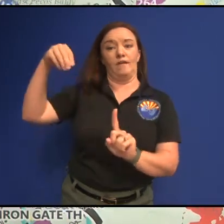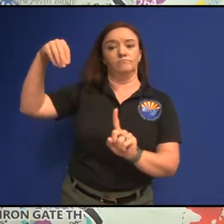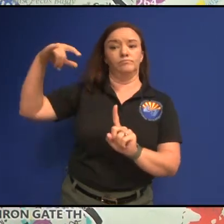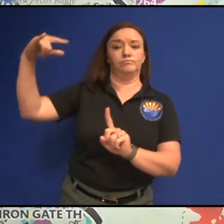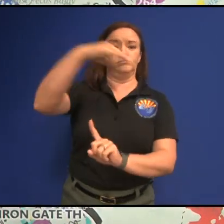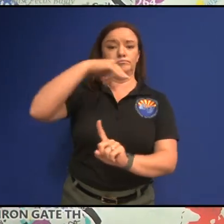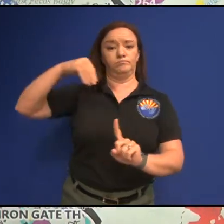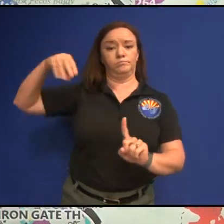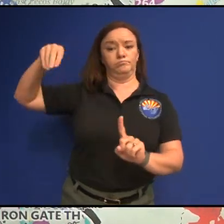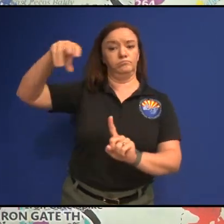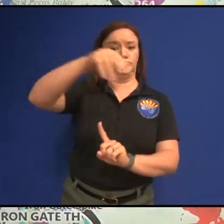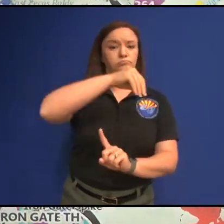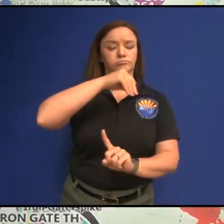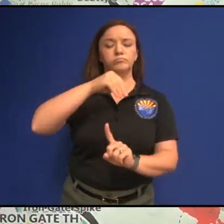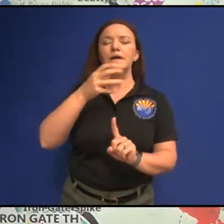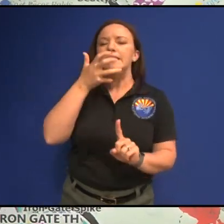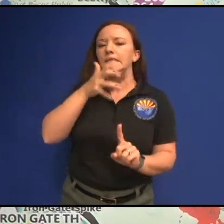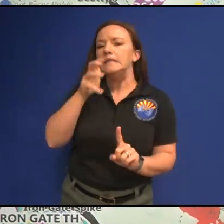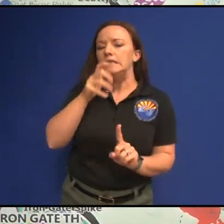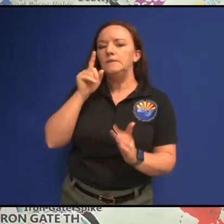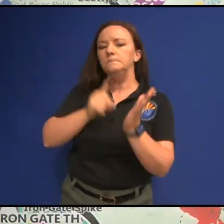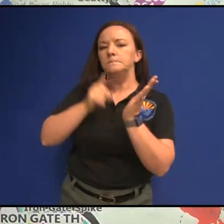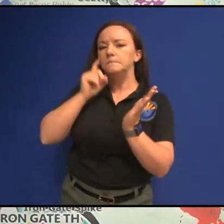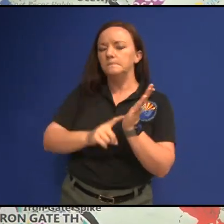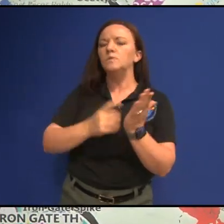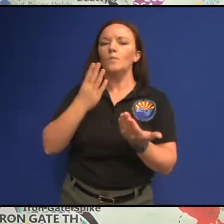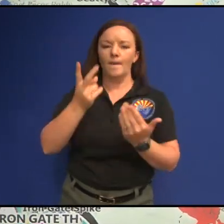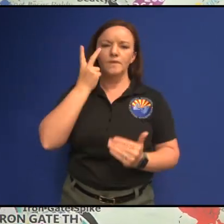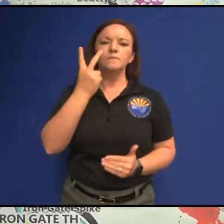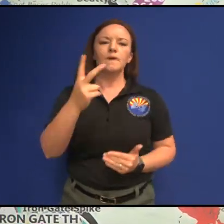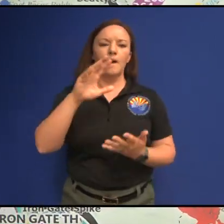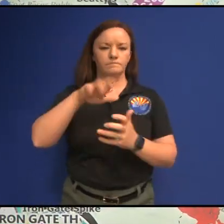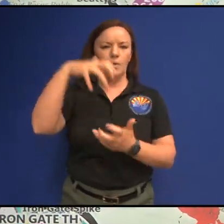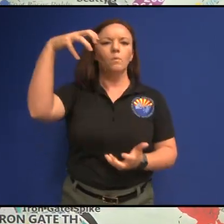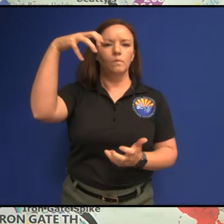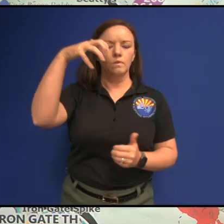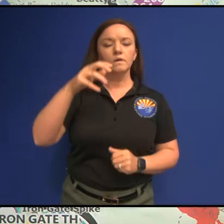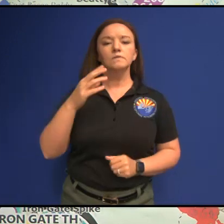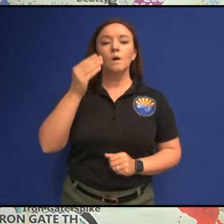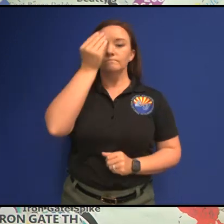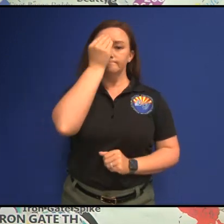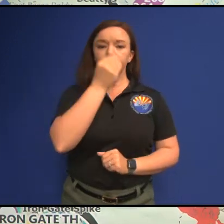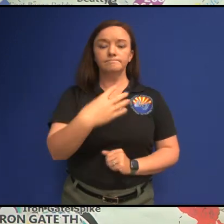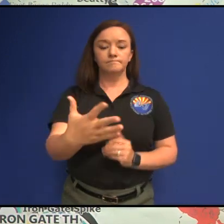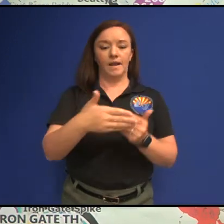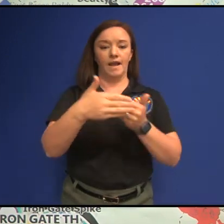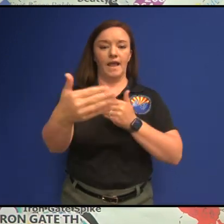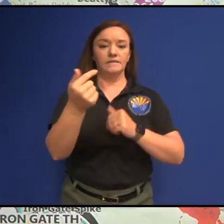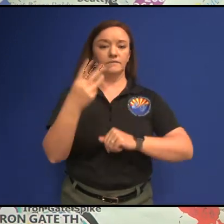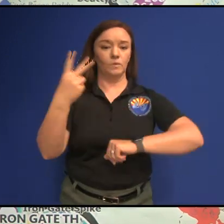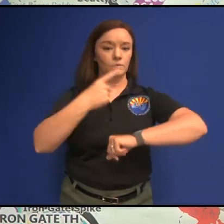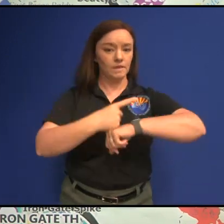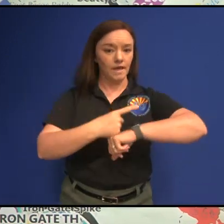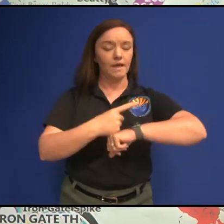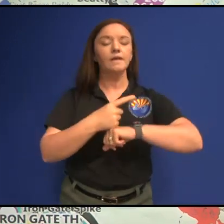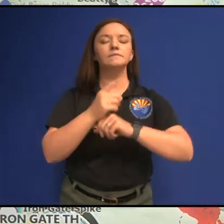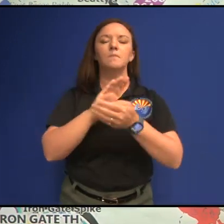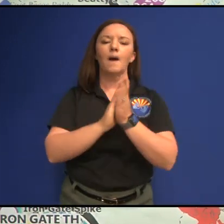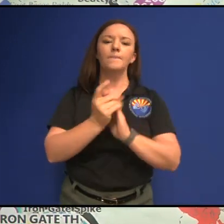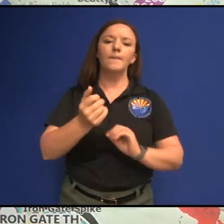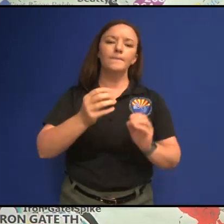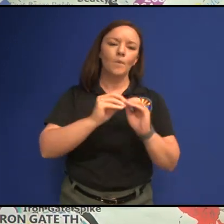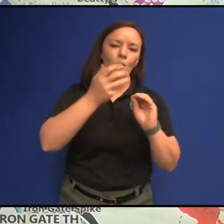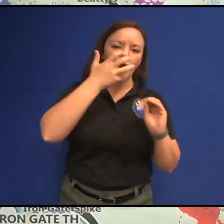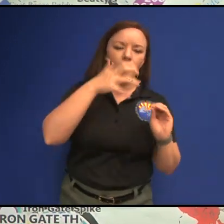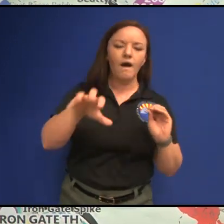probably saw some smoke kick up. So realize that as we move through these next few days, we're getting into a hotter, drier trend with a little bit of